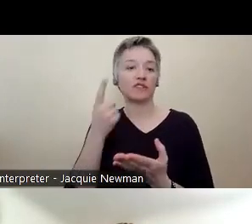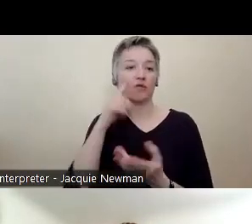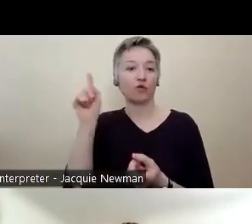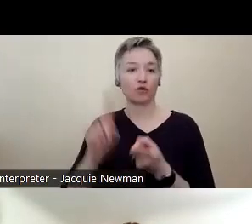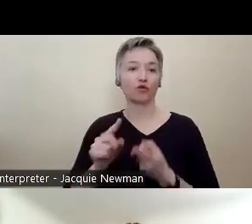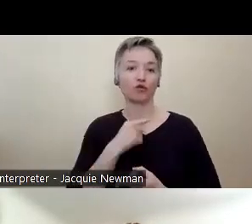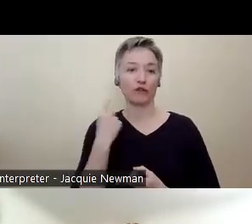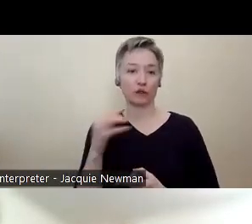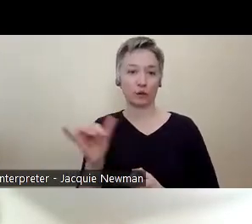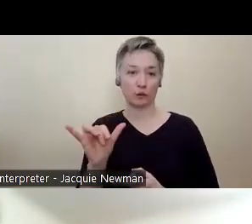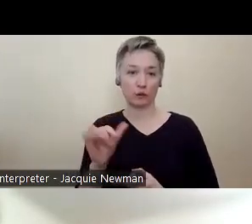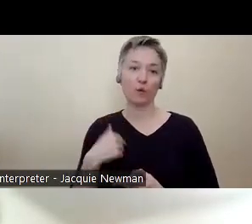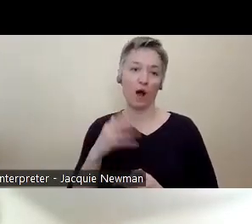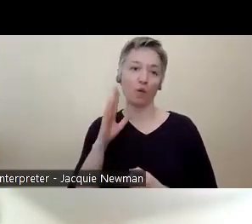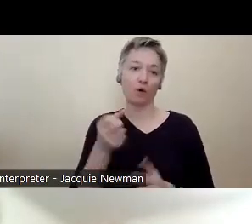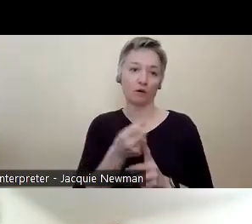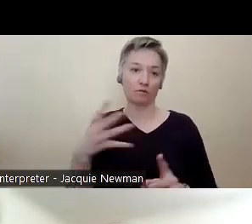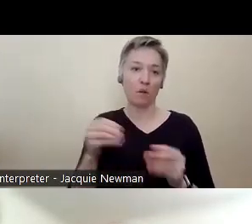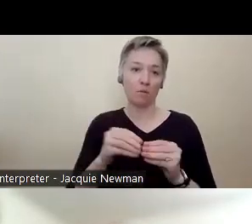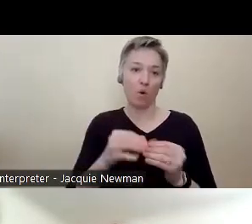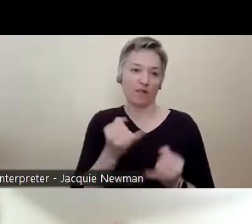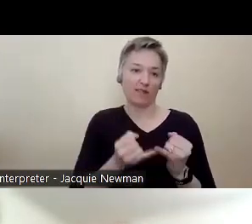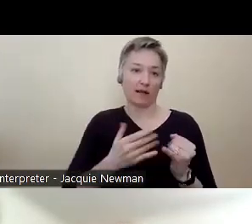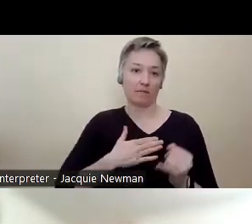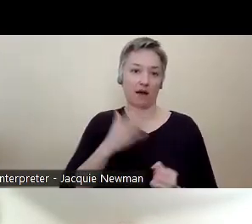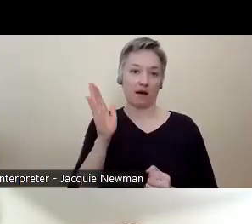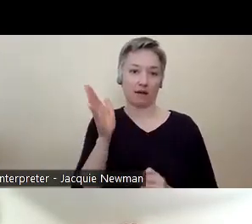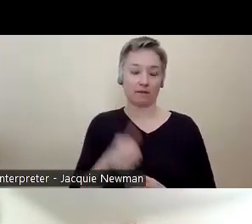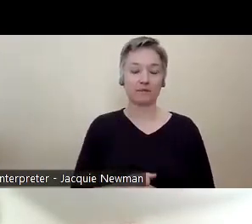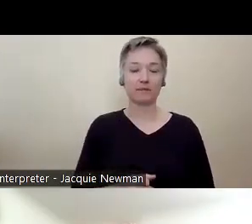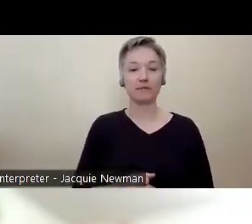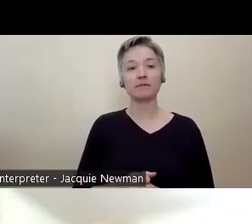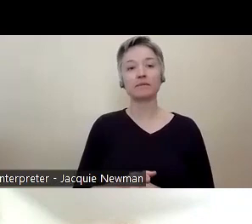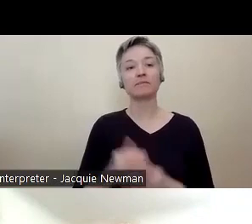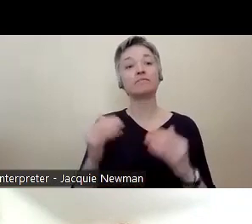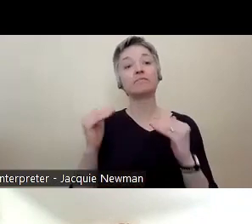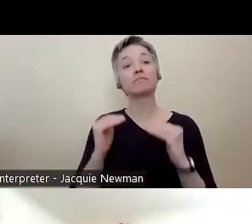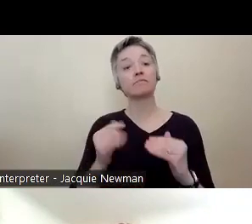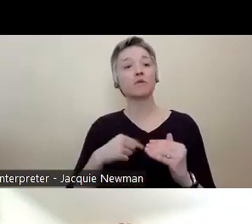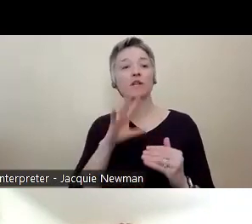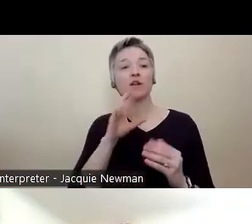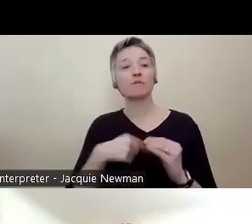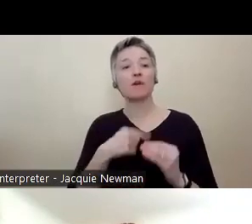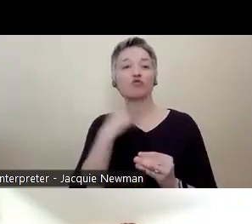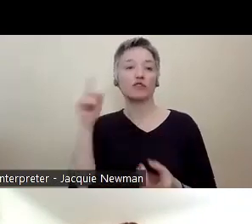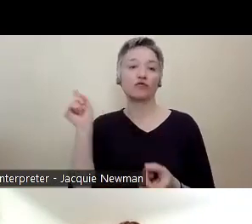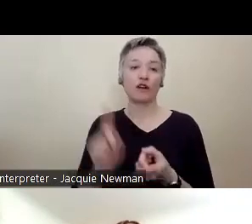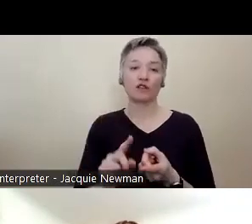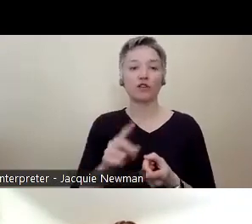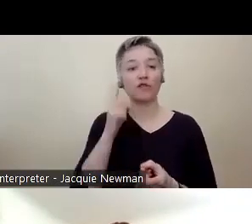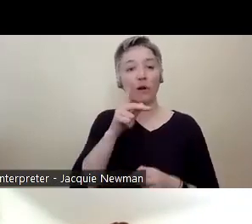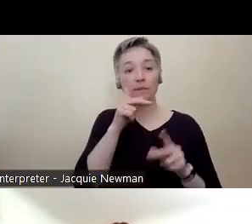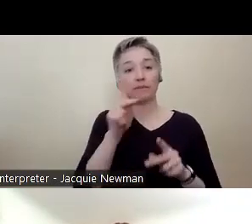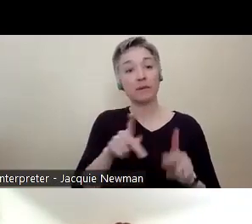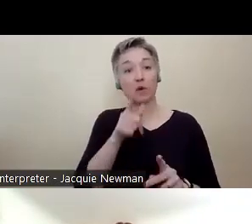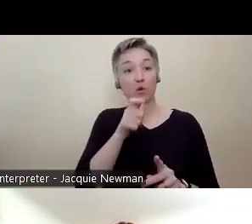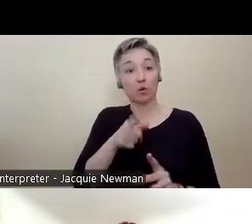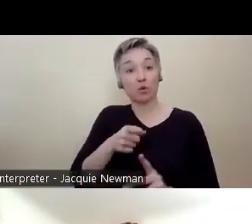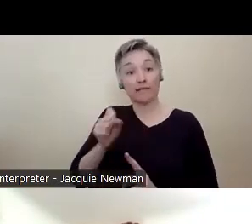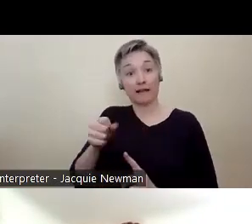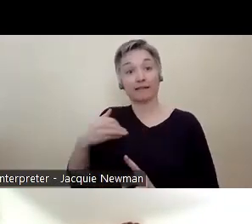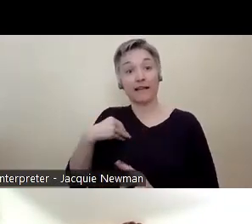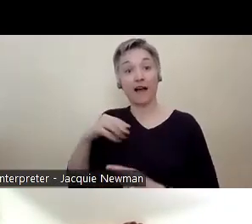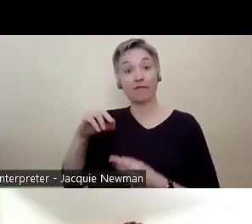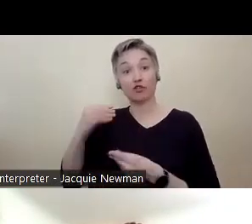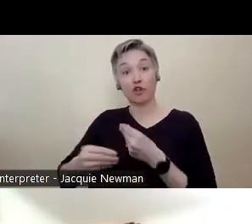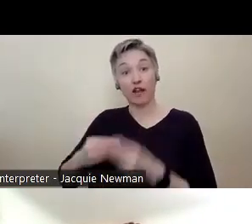talk a little bit about those at the end of this presentation. And we talk about risk reduction for people who have genetic risk, but also people who